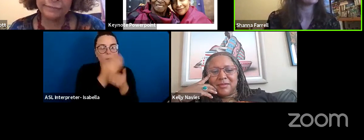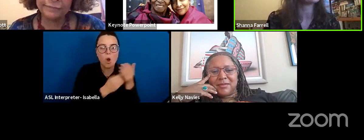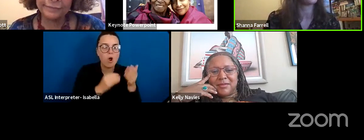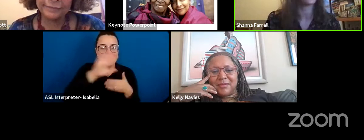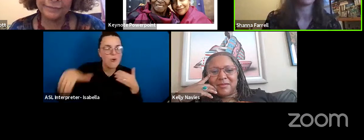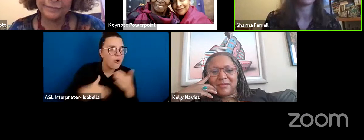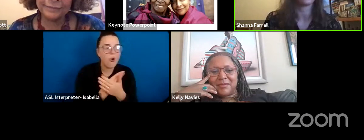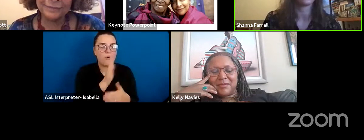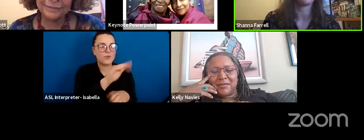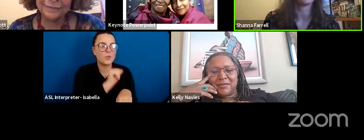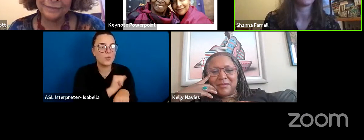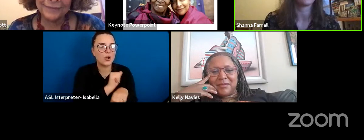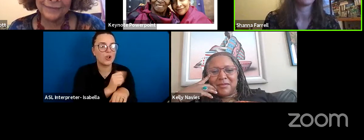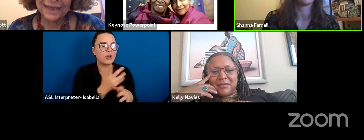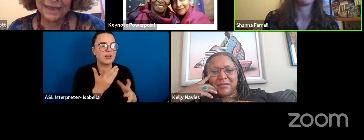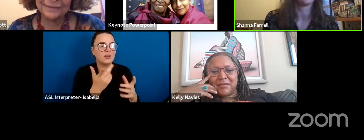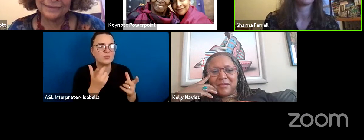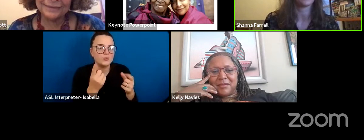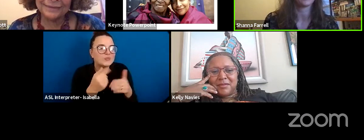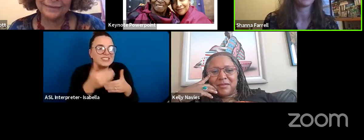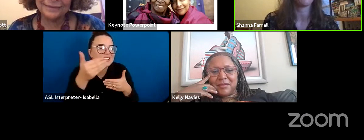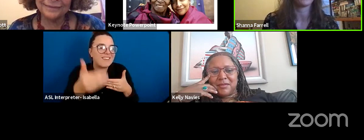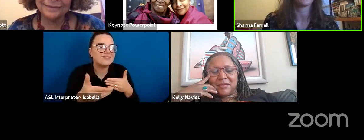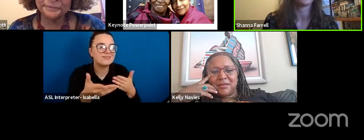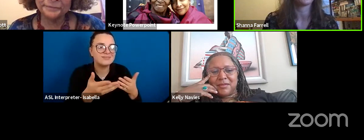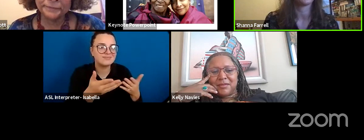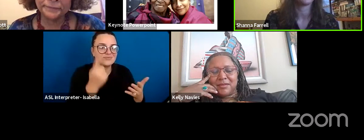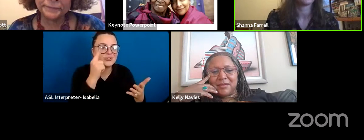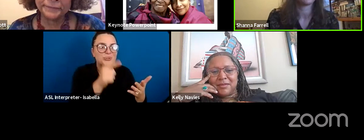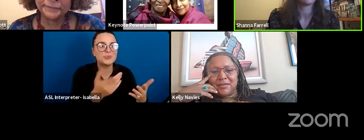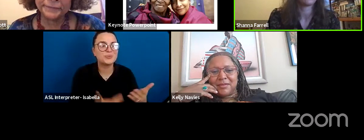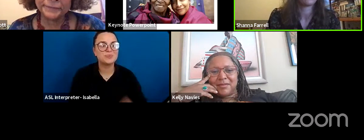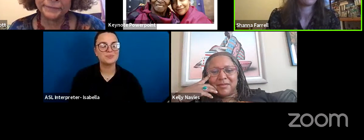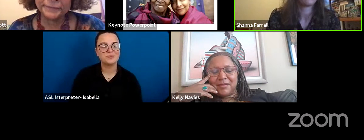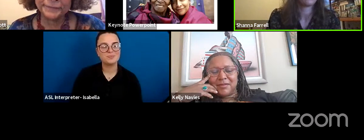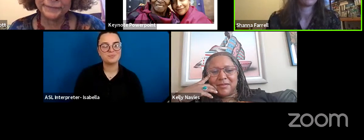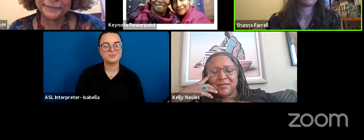what's next for you? What's on the docket for you?